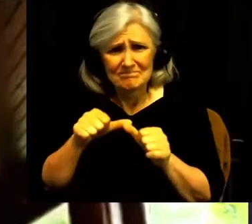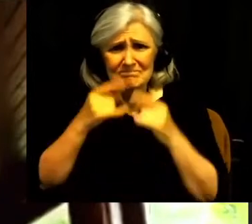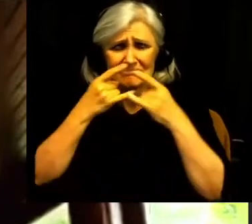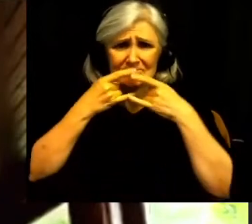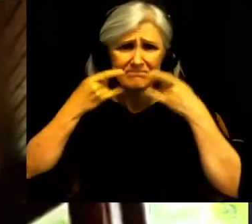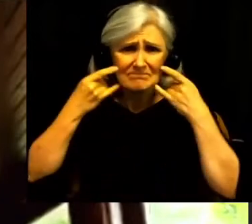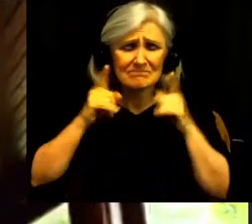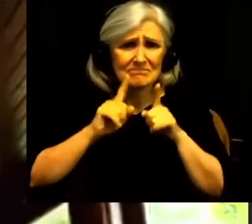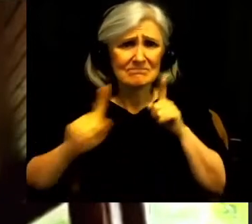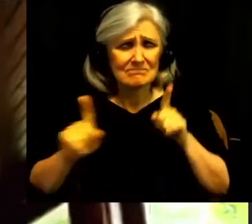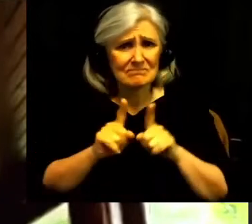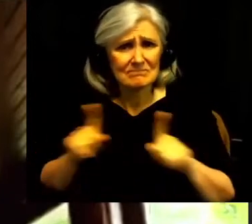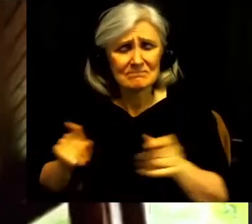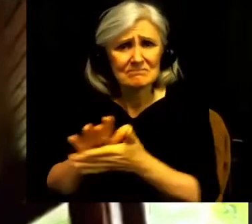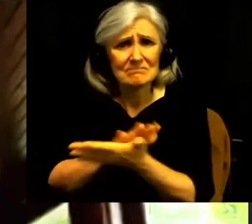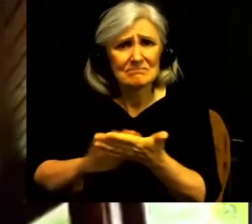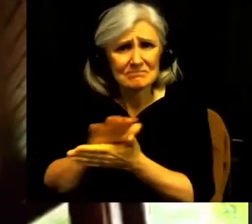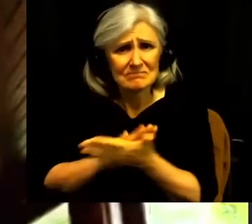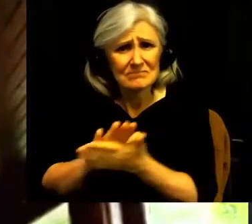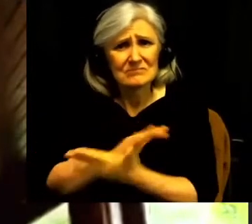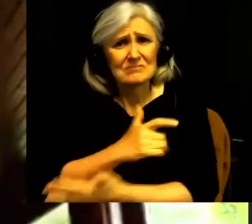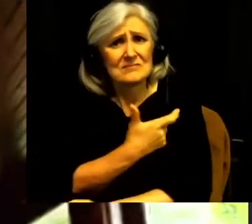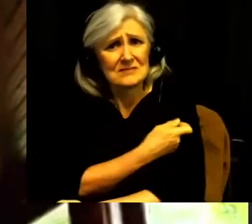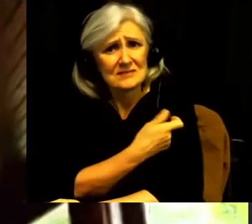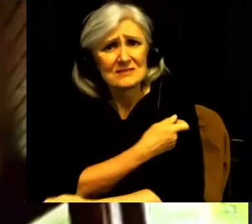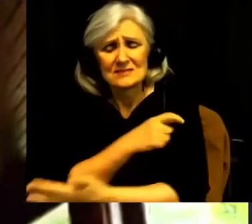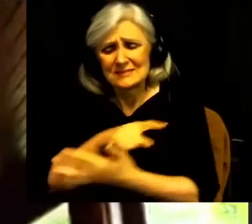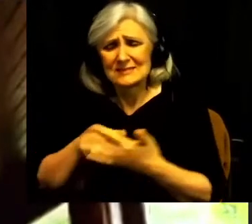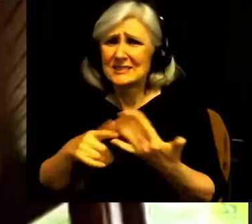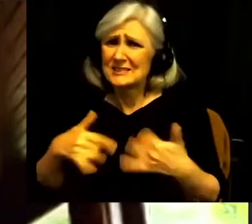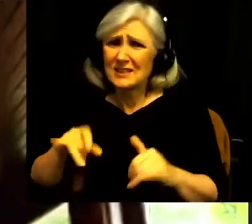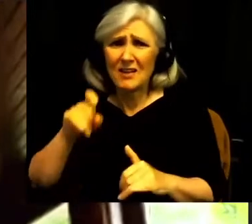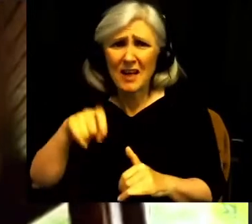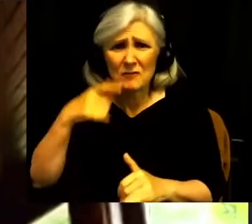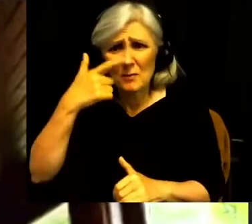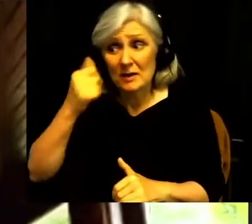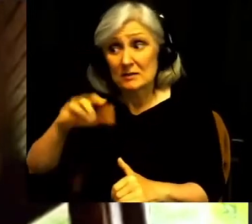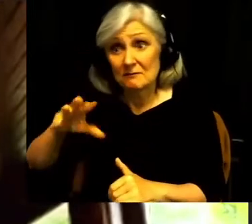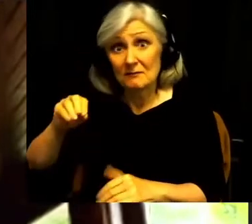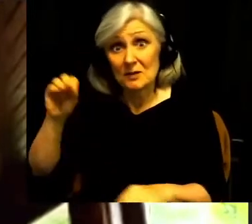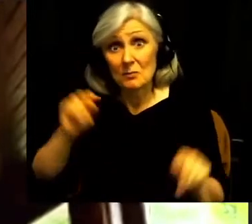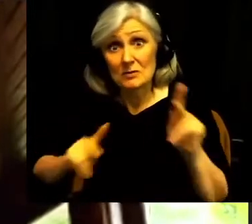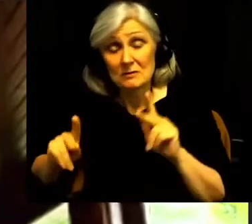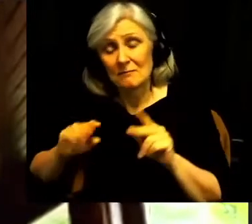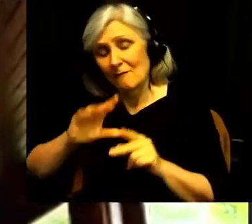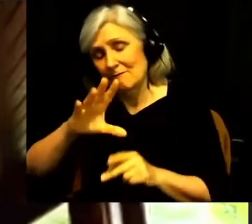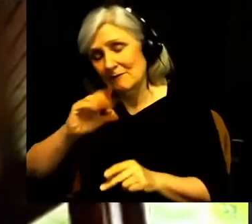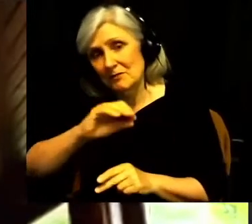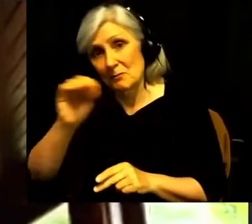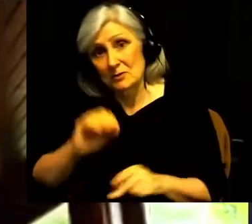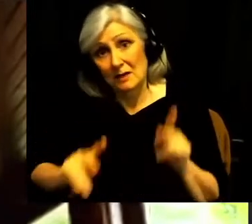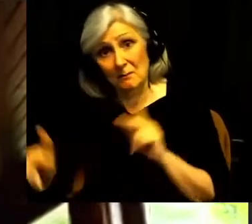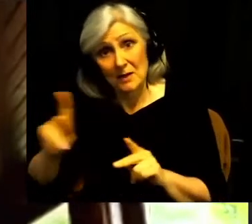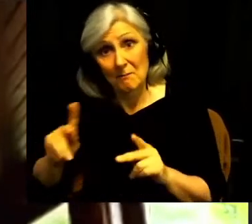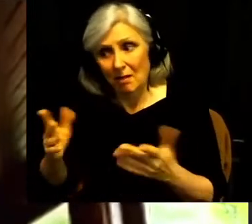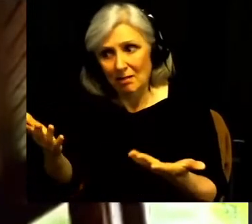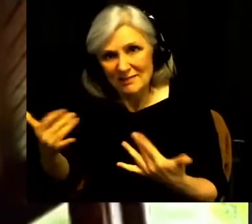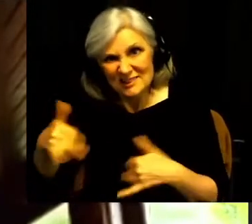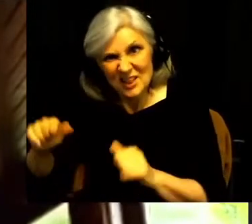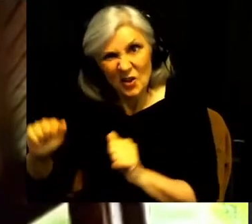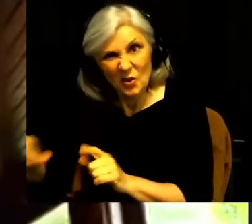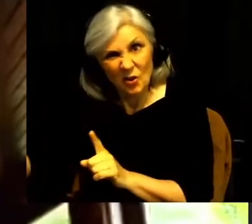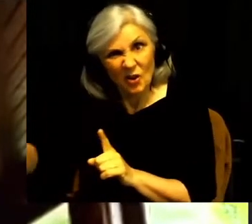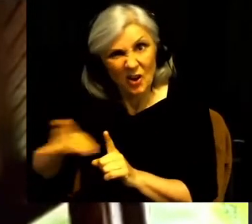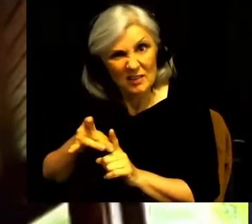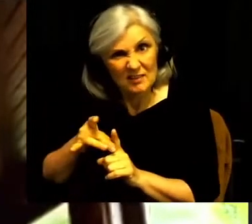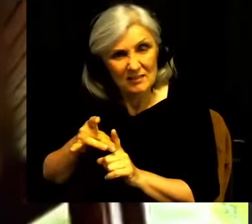to prevent the spread of the virus in the community, and continue to work to try to drive our vaccination number up, because that's the thing that